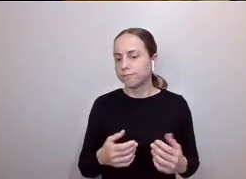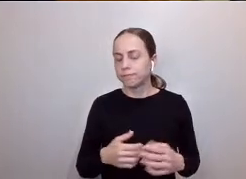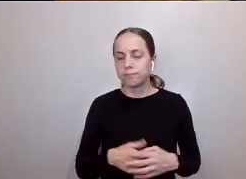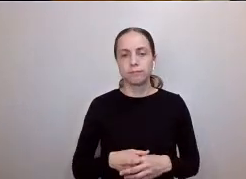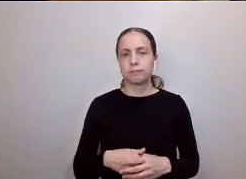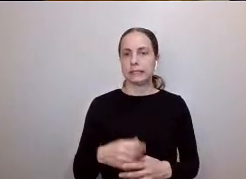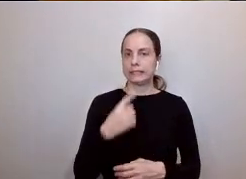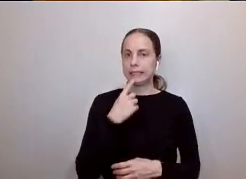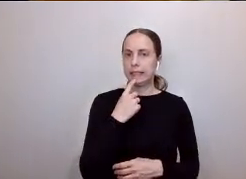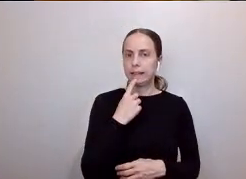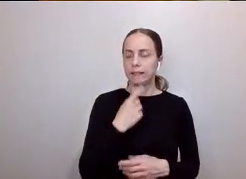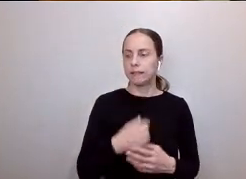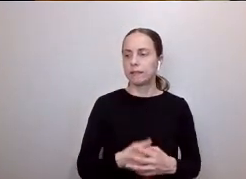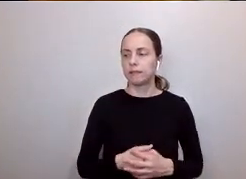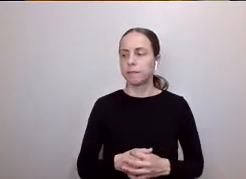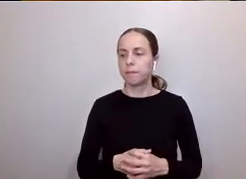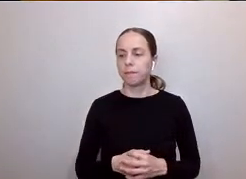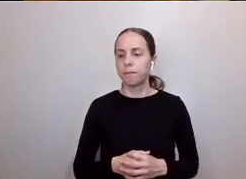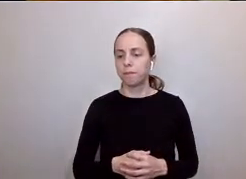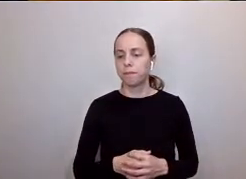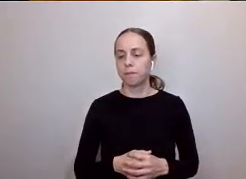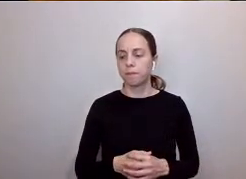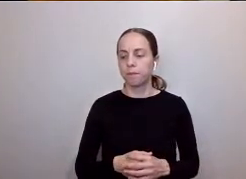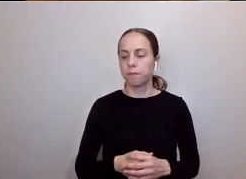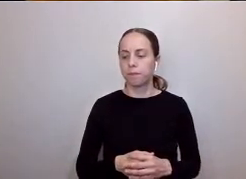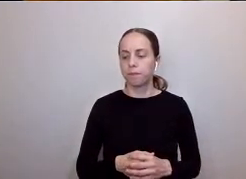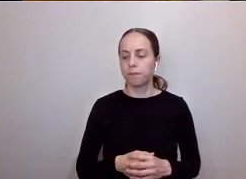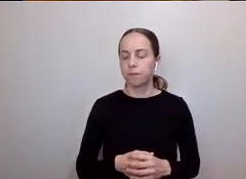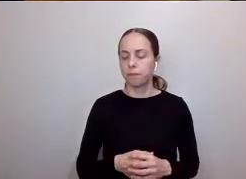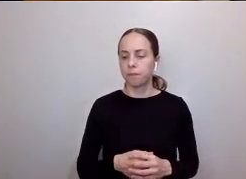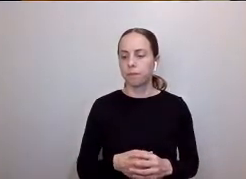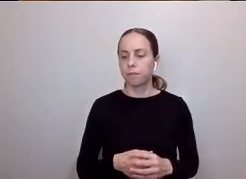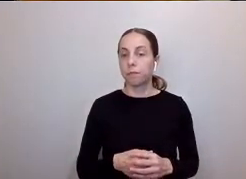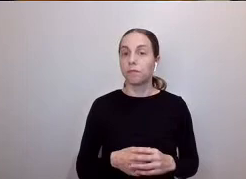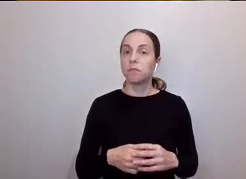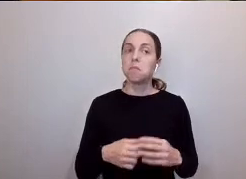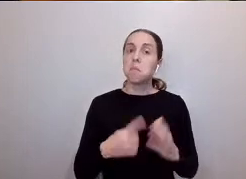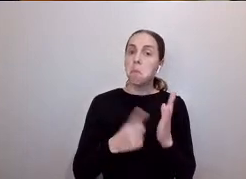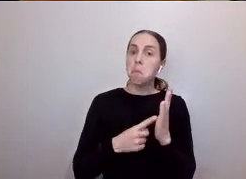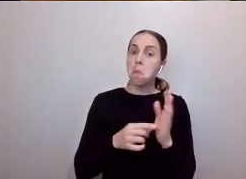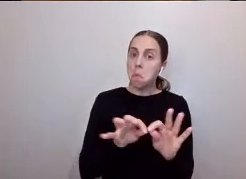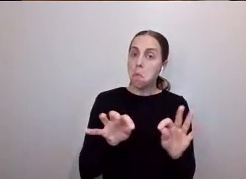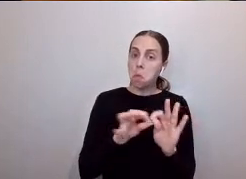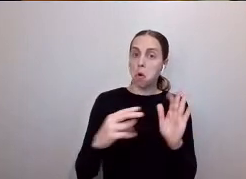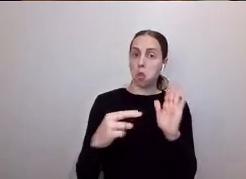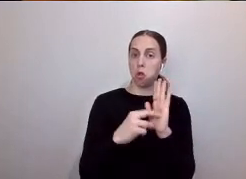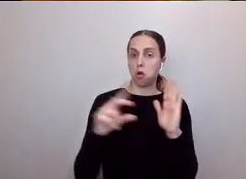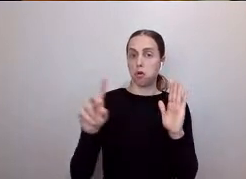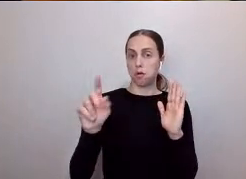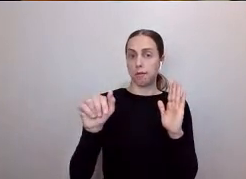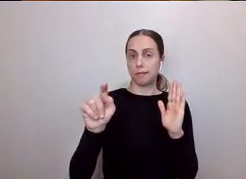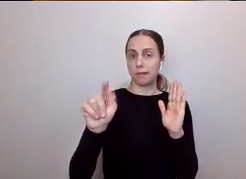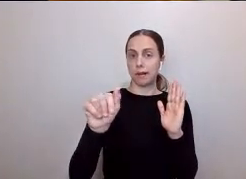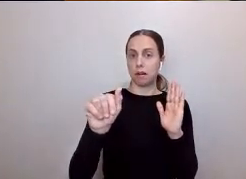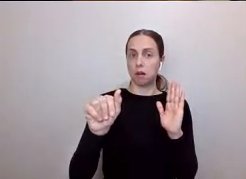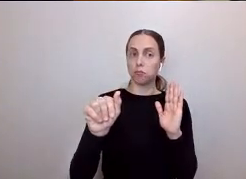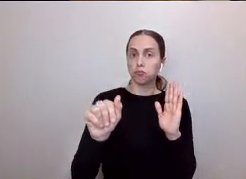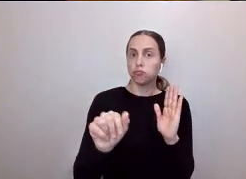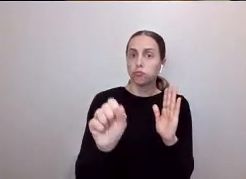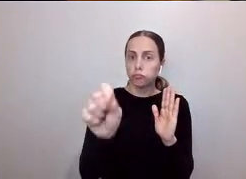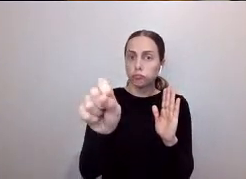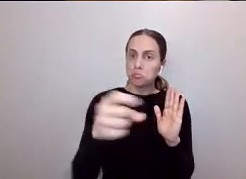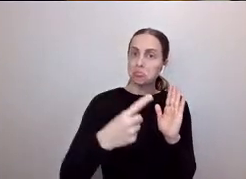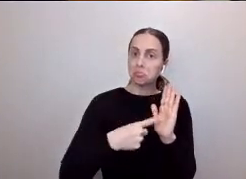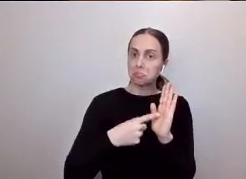there are times that it's very important to look at data. And the times that it's important to look at data are when you could actually adjust